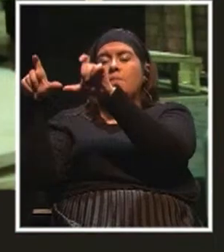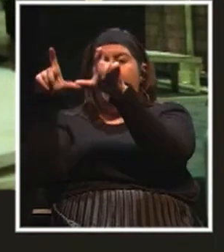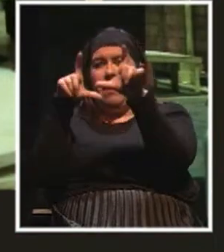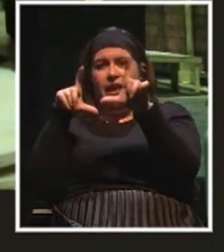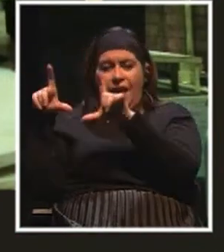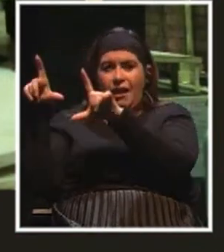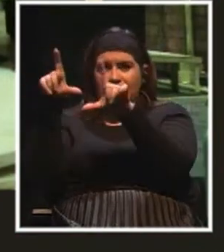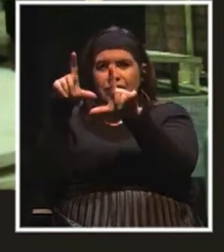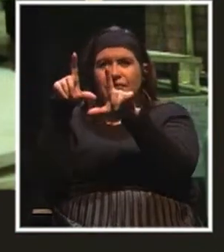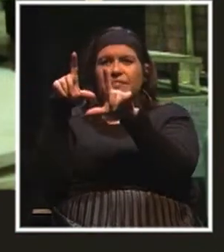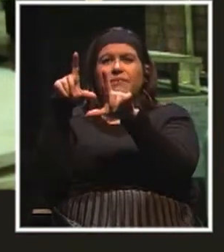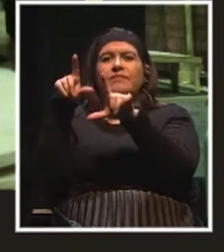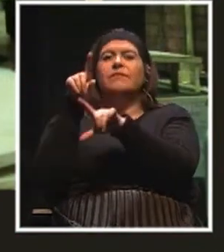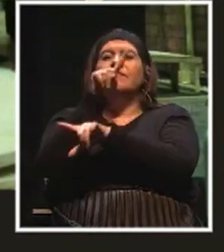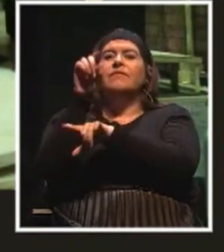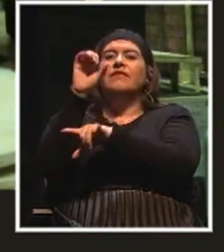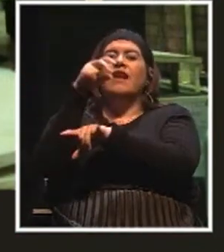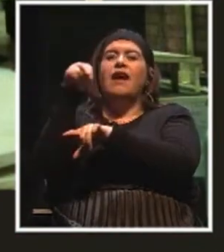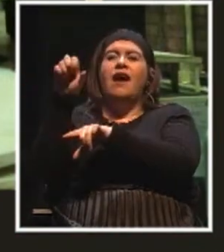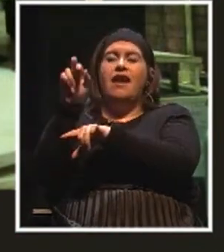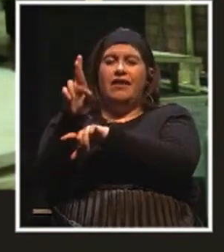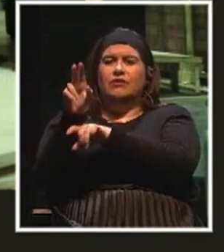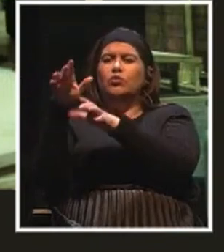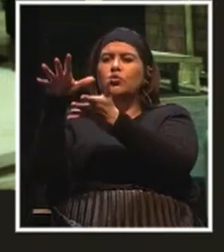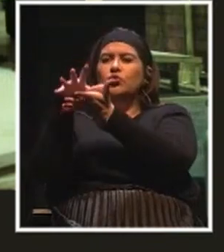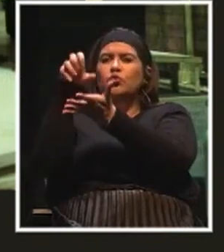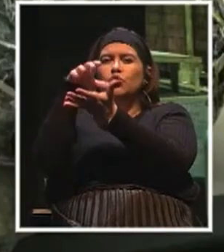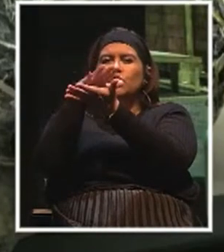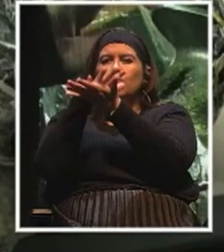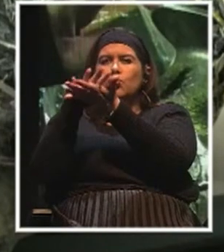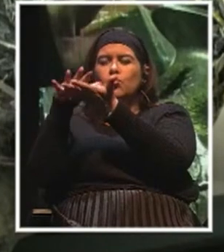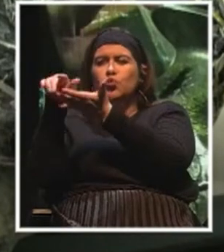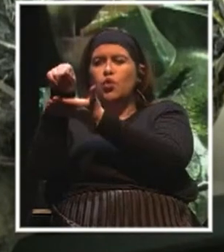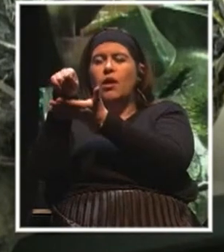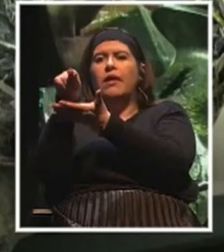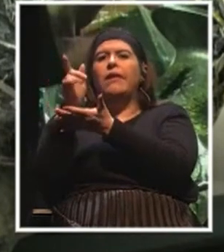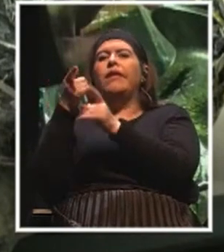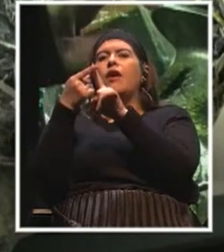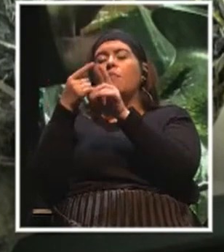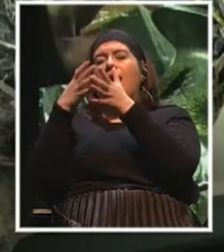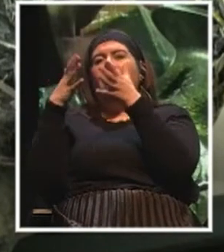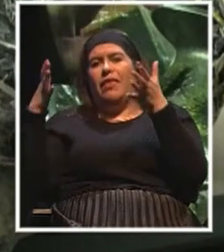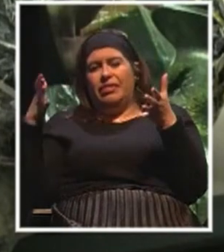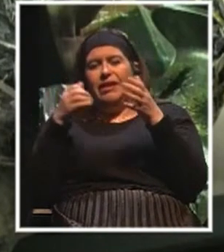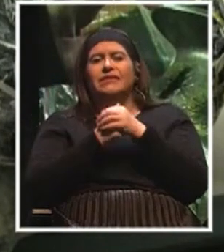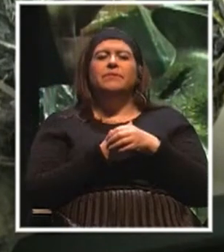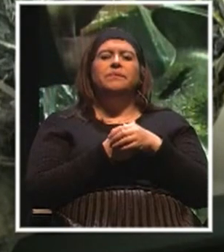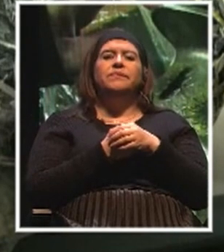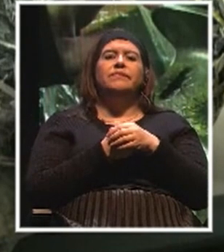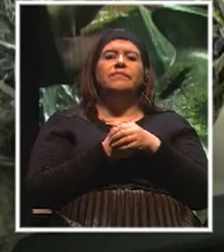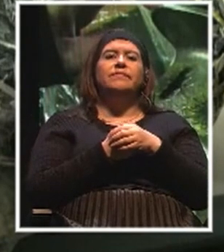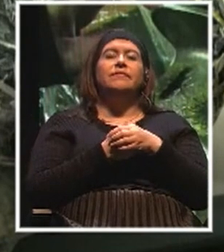know, we used LiDAR scanners to scan the big items, and we had